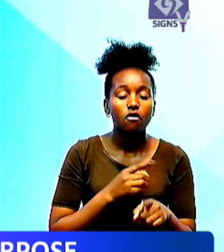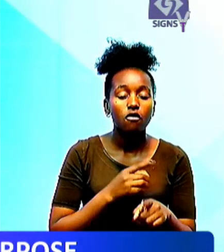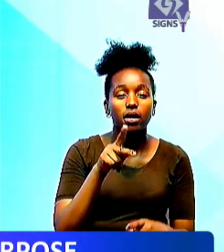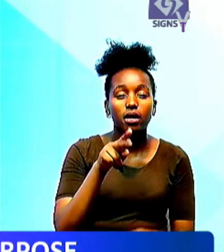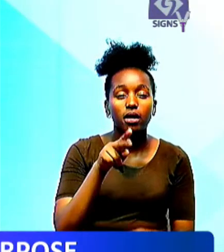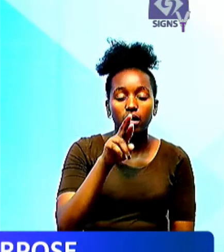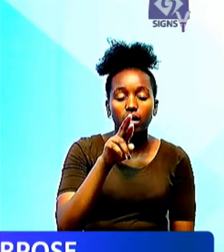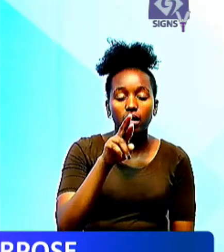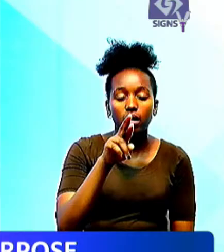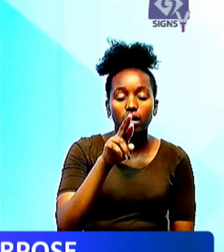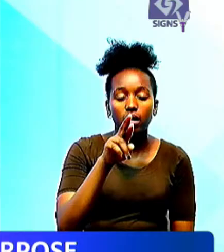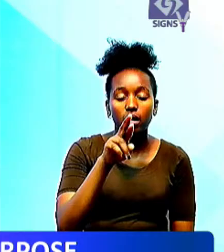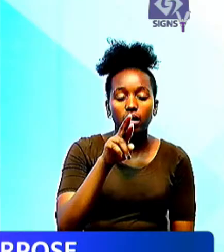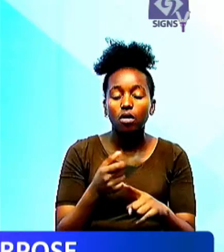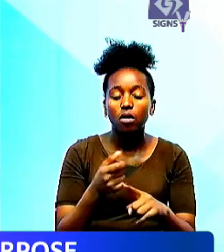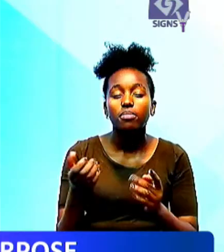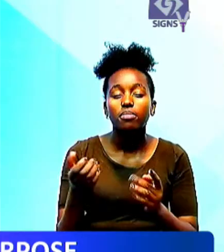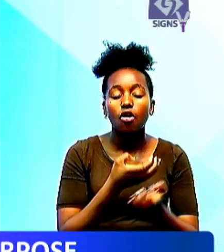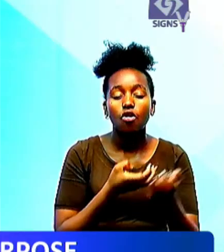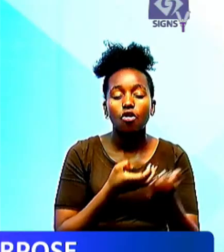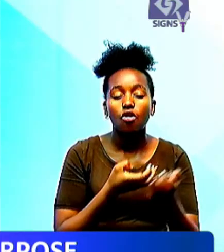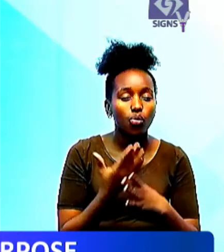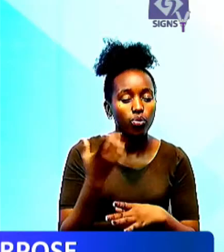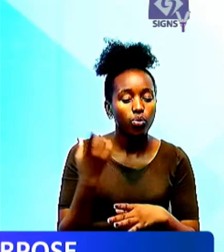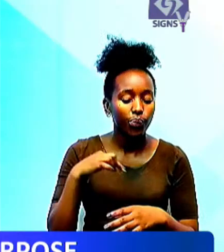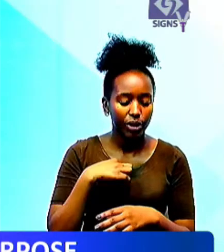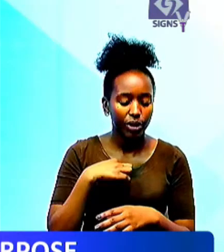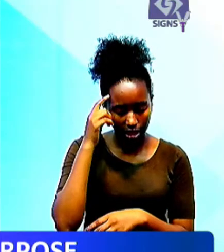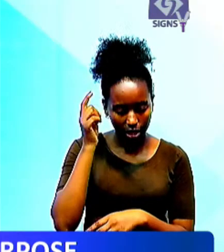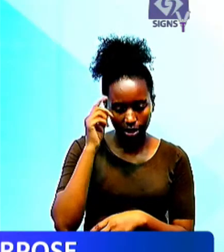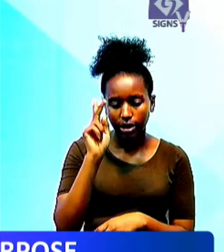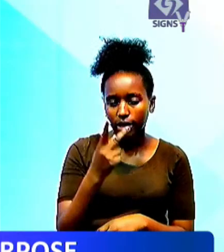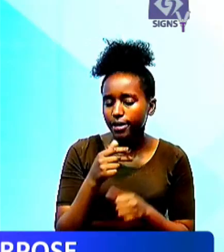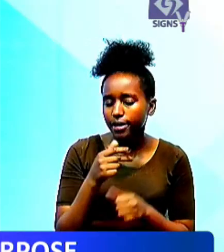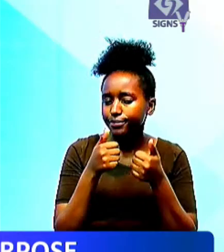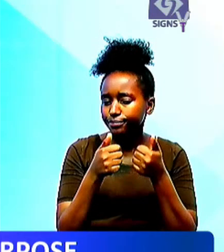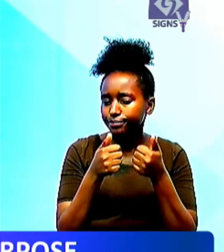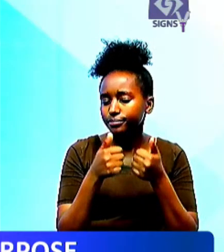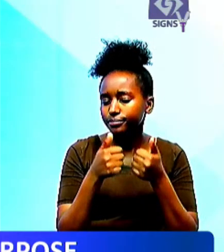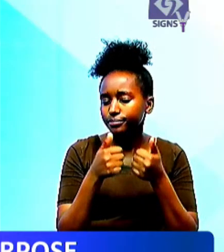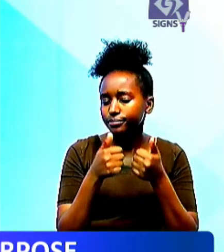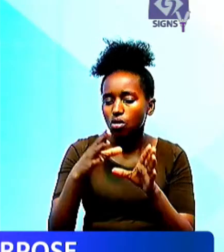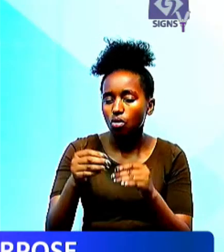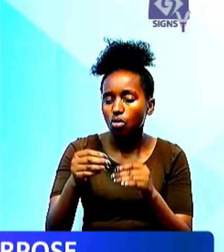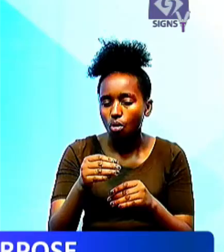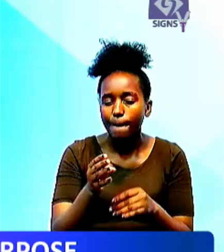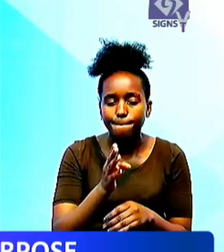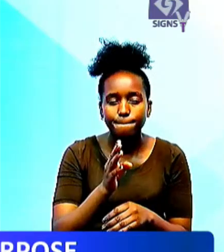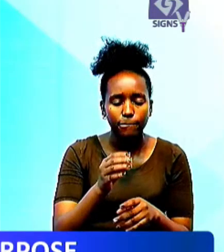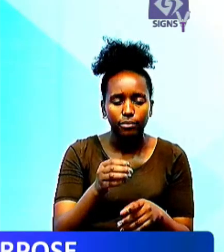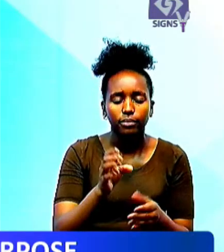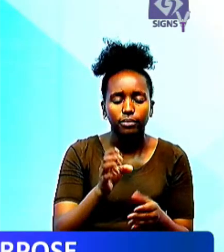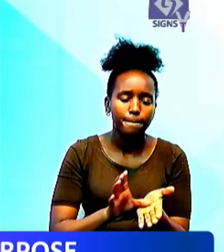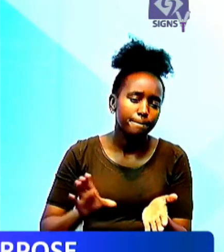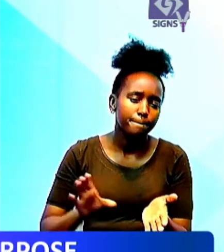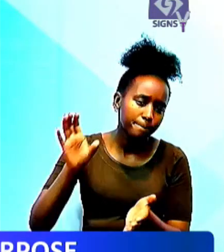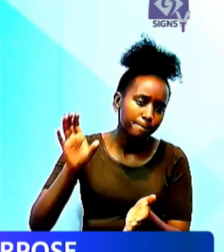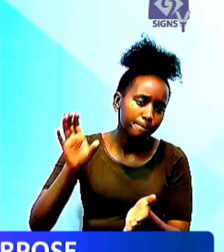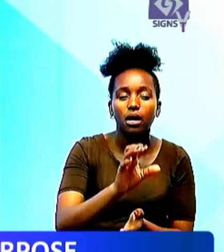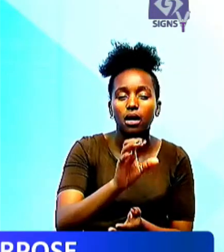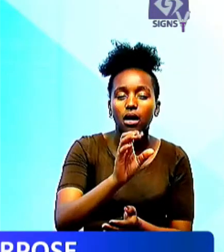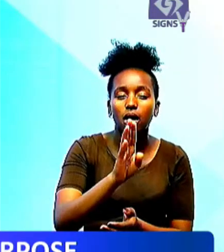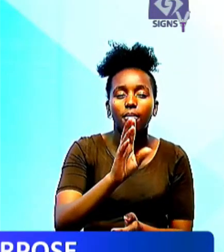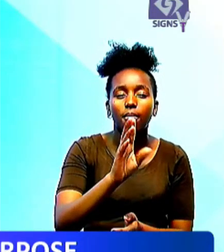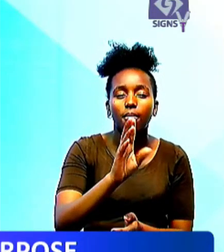the economy development, the growth, we can say Kenya, we can give that loan, that bond you're issuing, we can give it A+. For